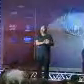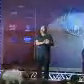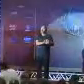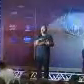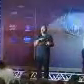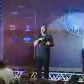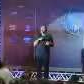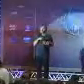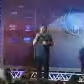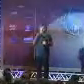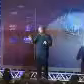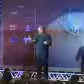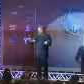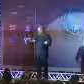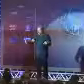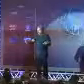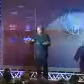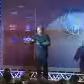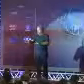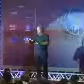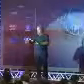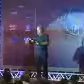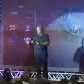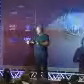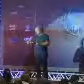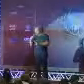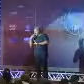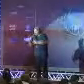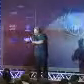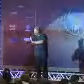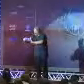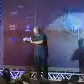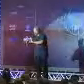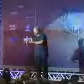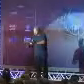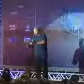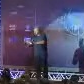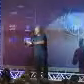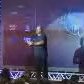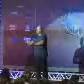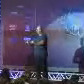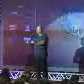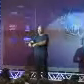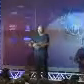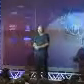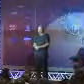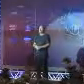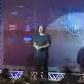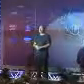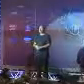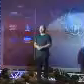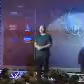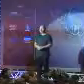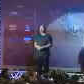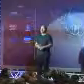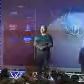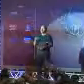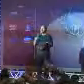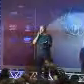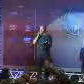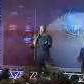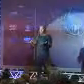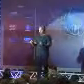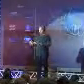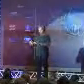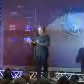at. You can also run some Windows applications in binary-only form on